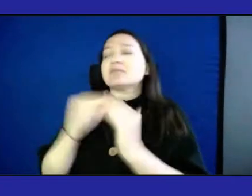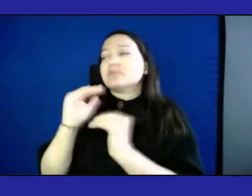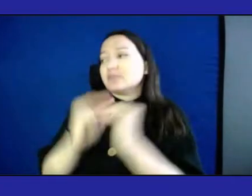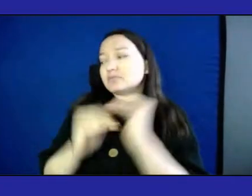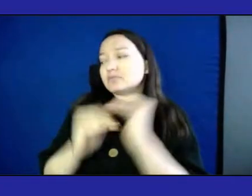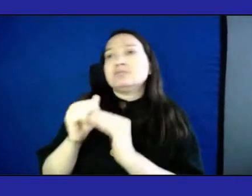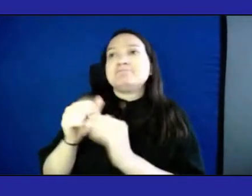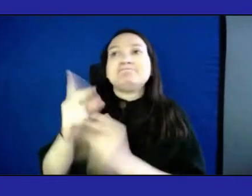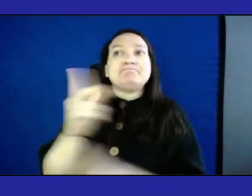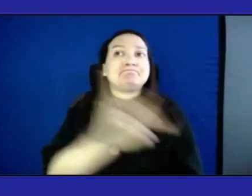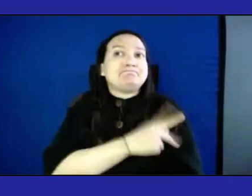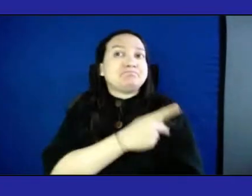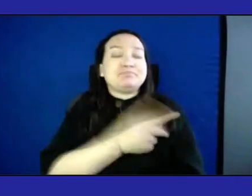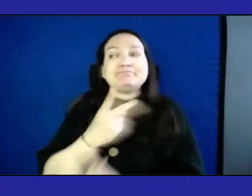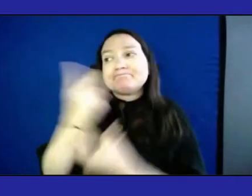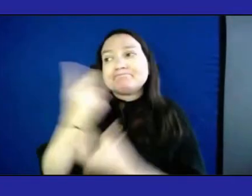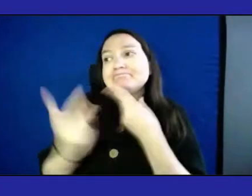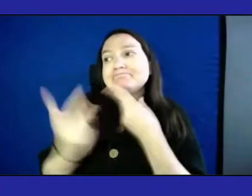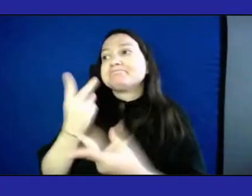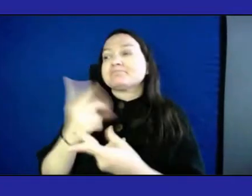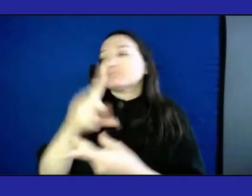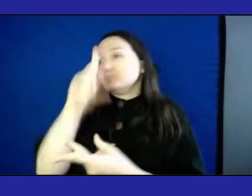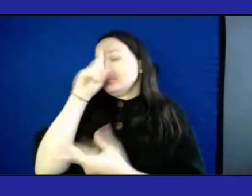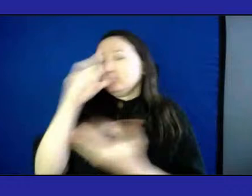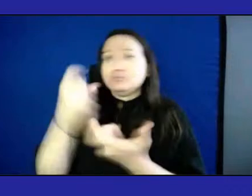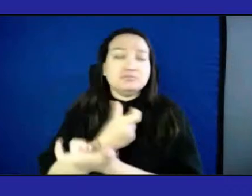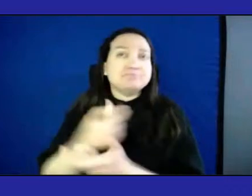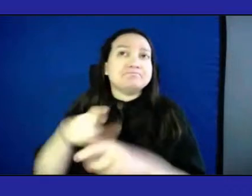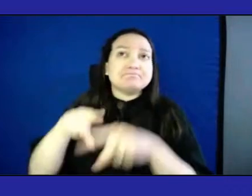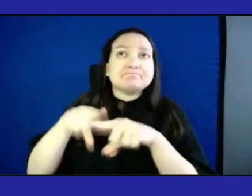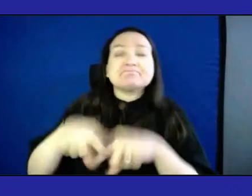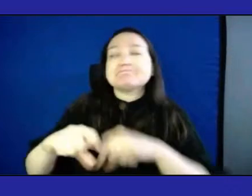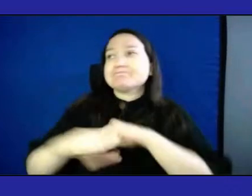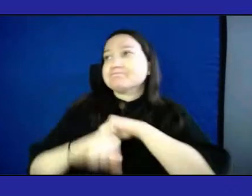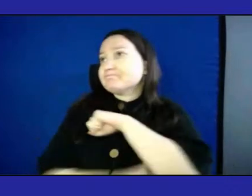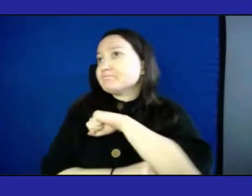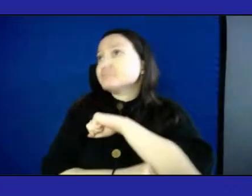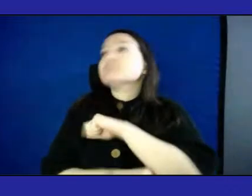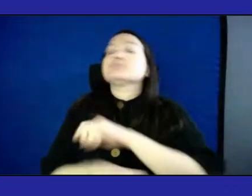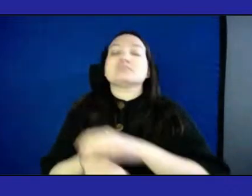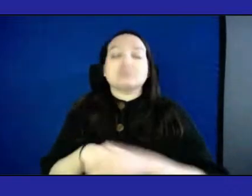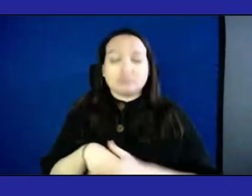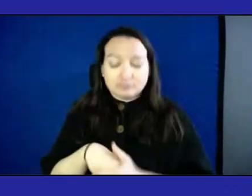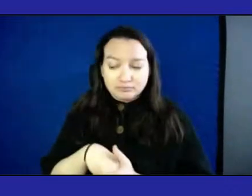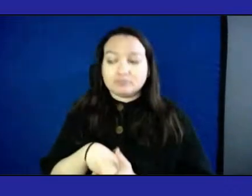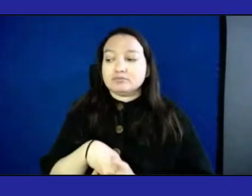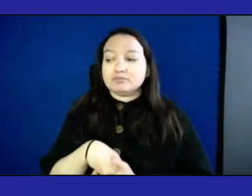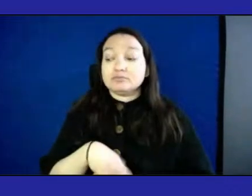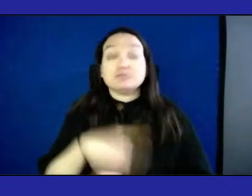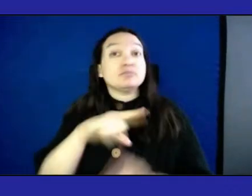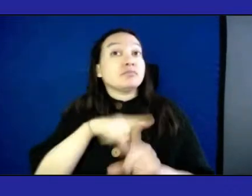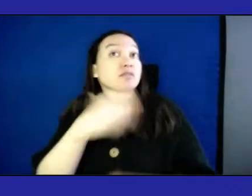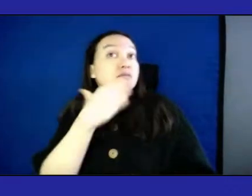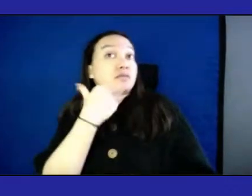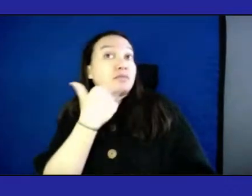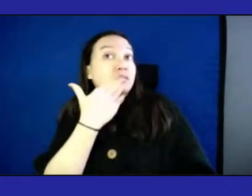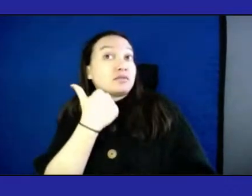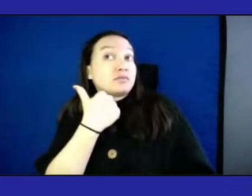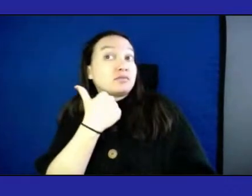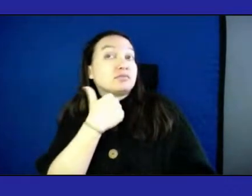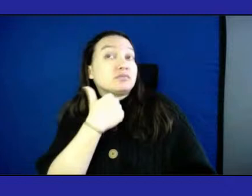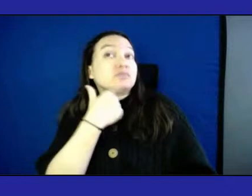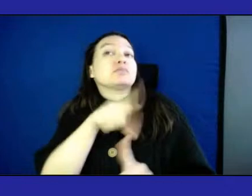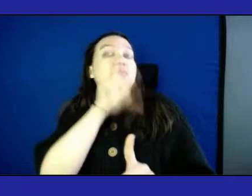see. So I think that's all foundational. But for diabetes, a lot of it does come down